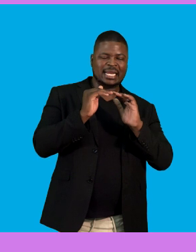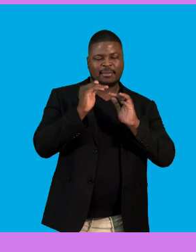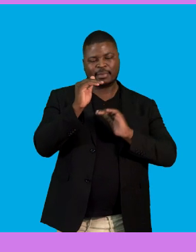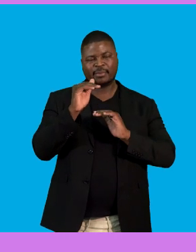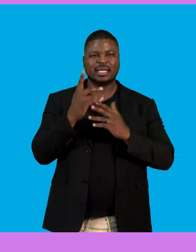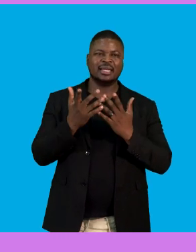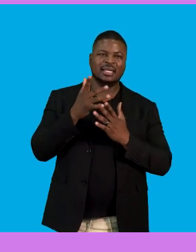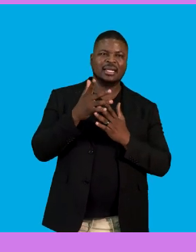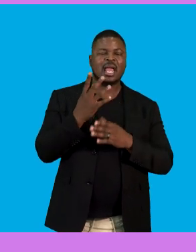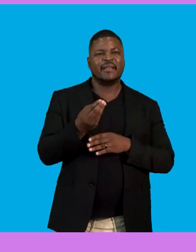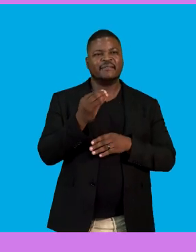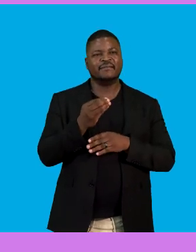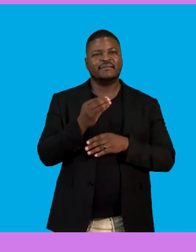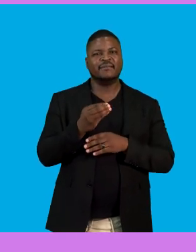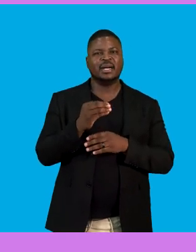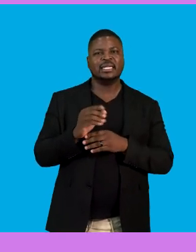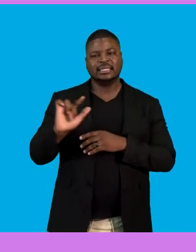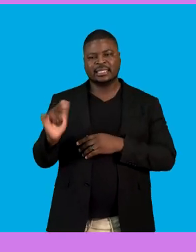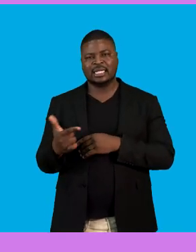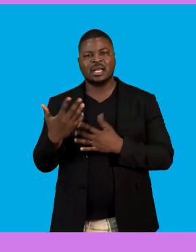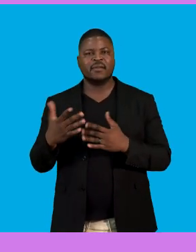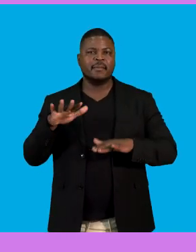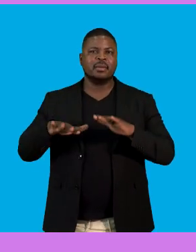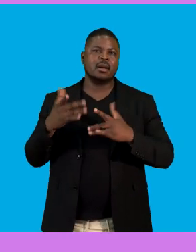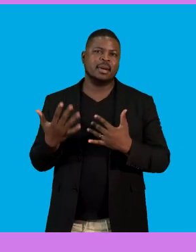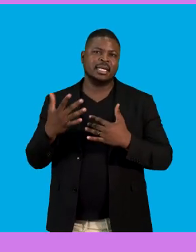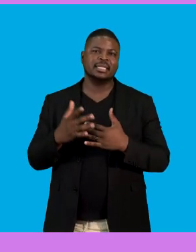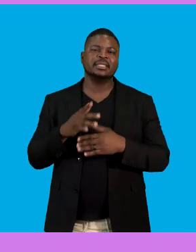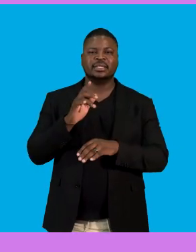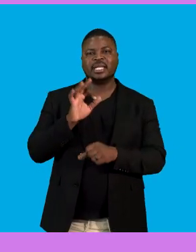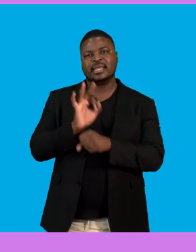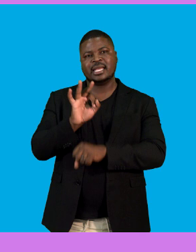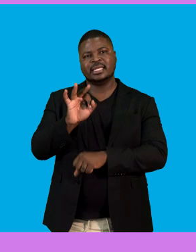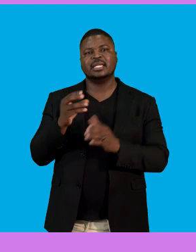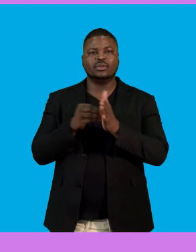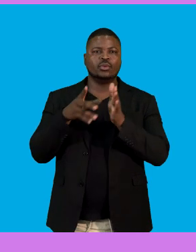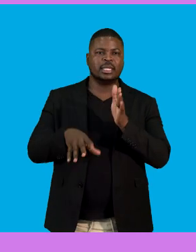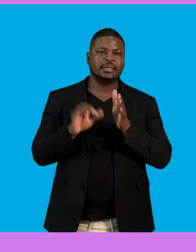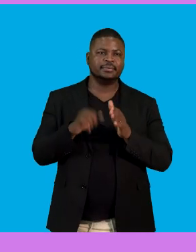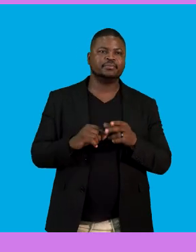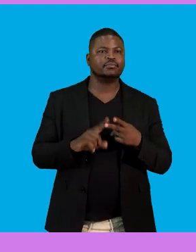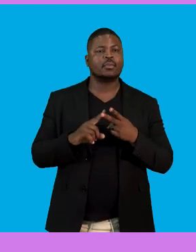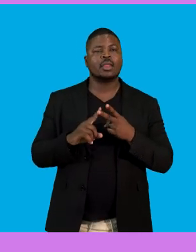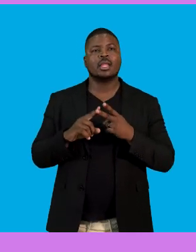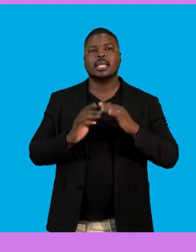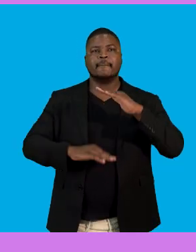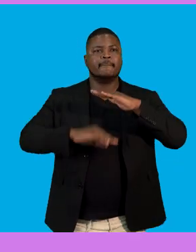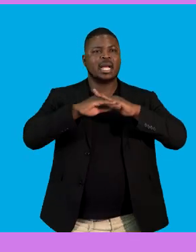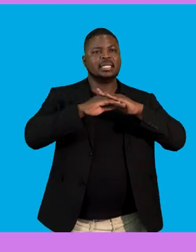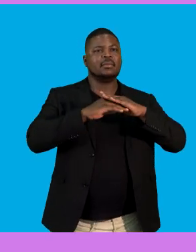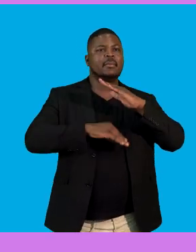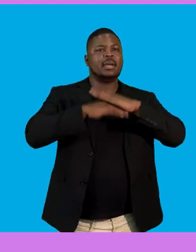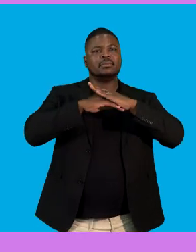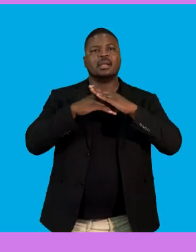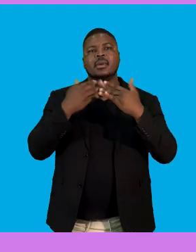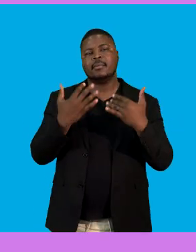but below 15. So we've got tennis with the minimum number of 13 learners. Then the maximum, we check what is the